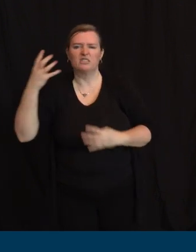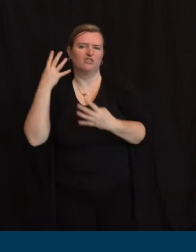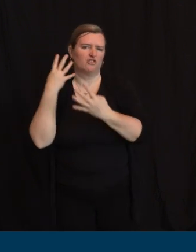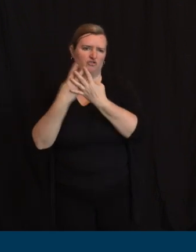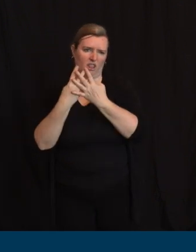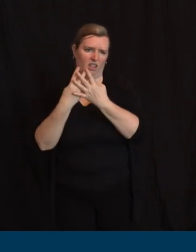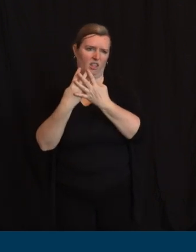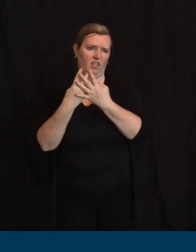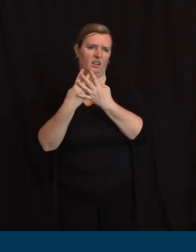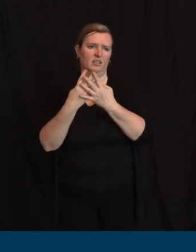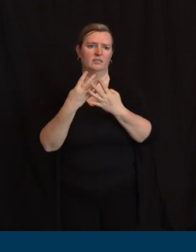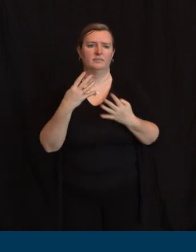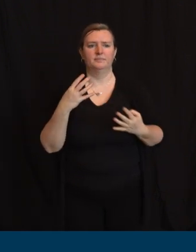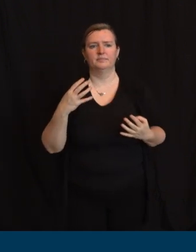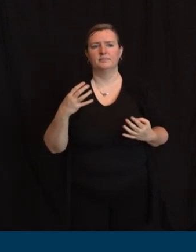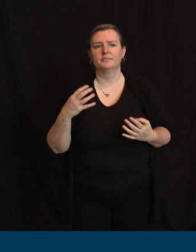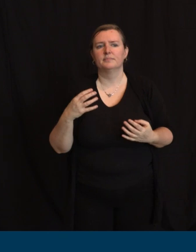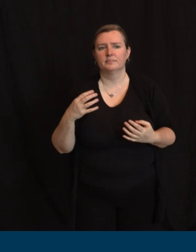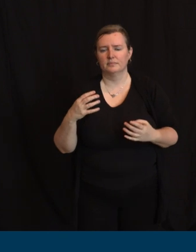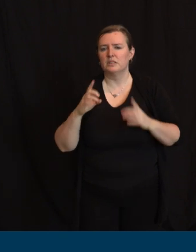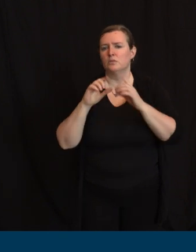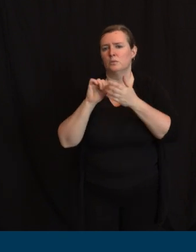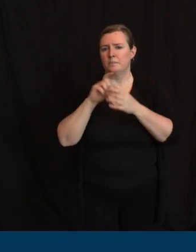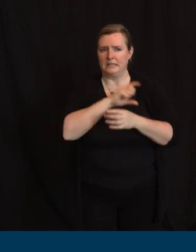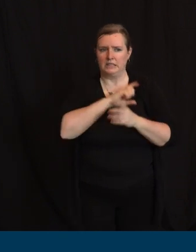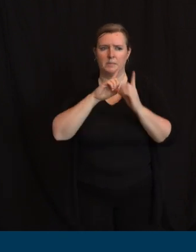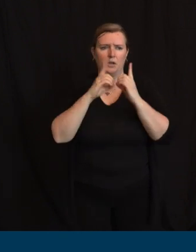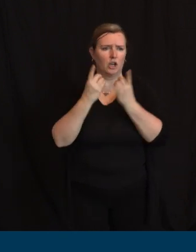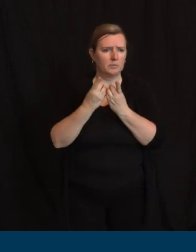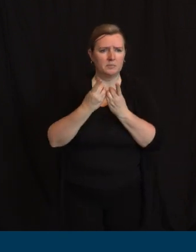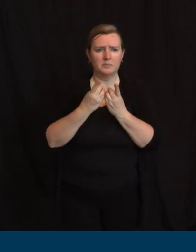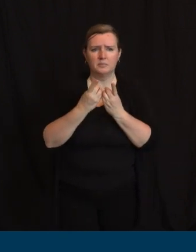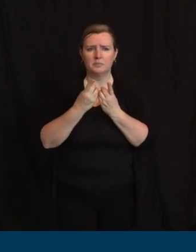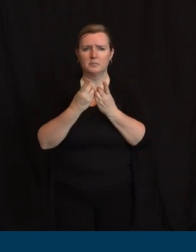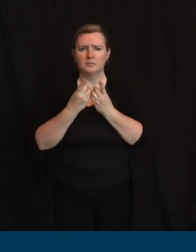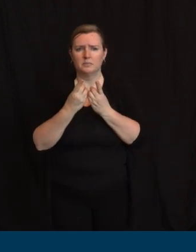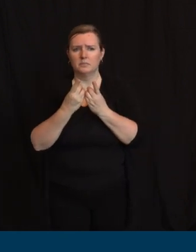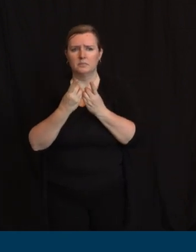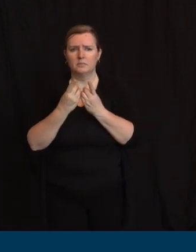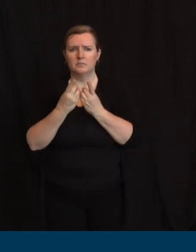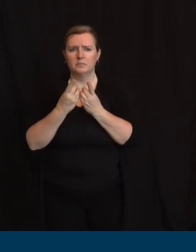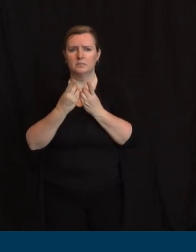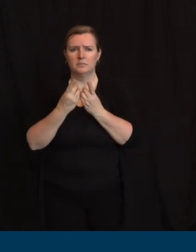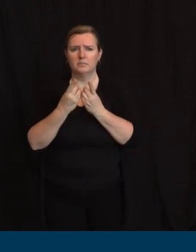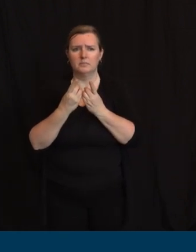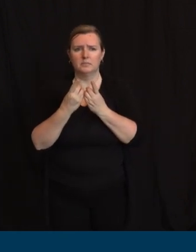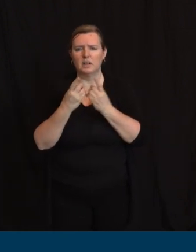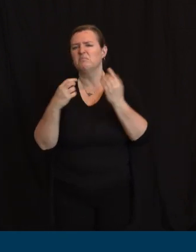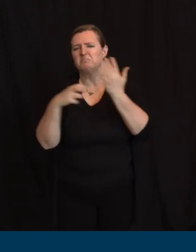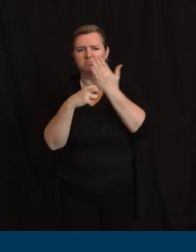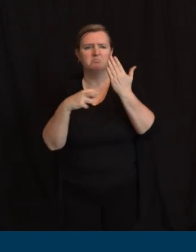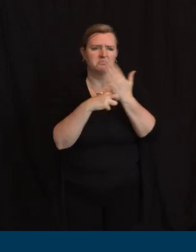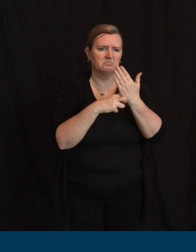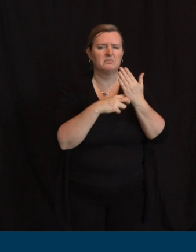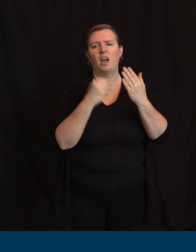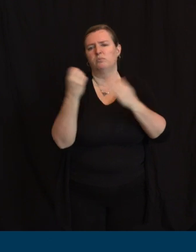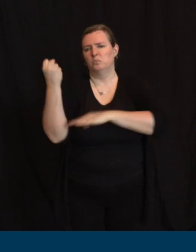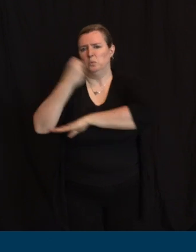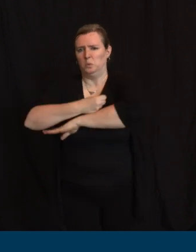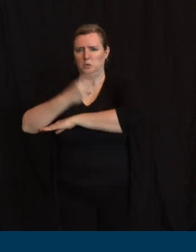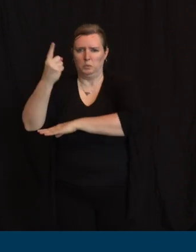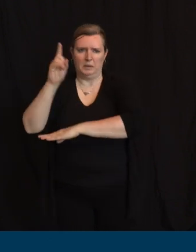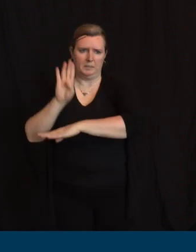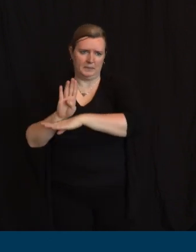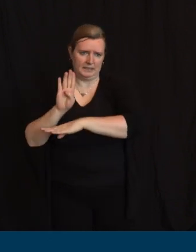EO violation summonses and closed 1 business. In Washington Township, Warren County, 2 individuals were cited for